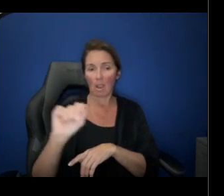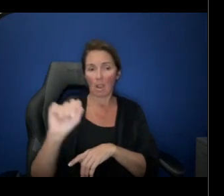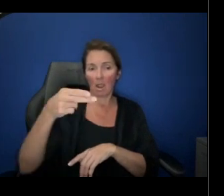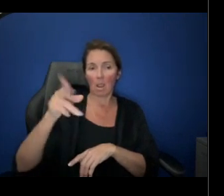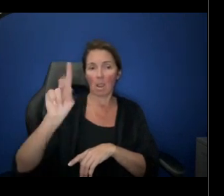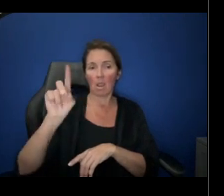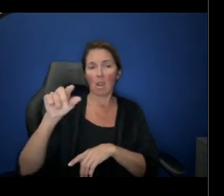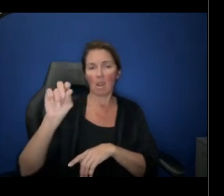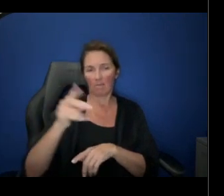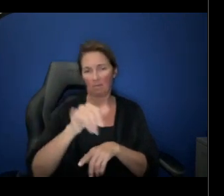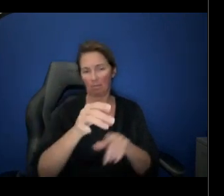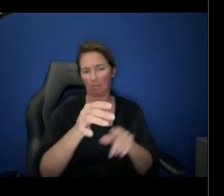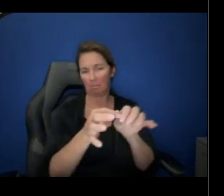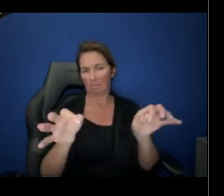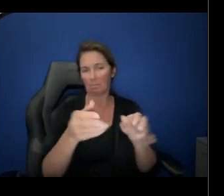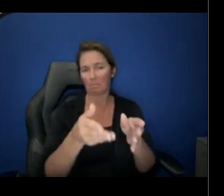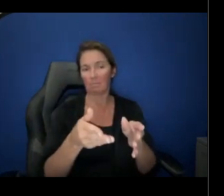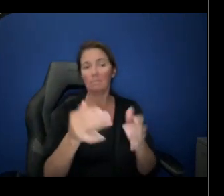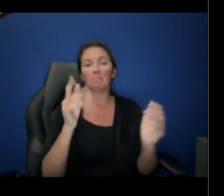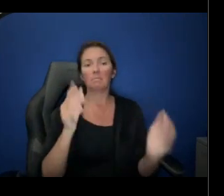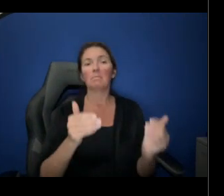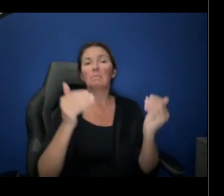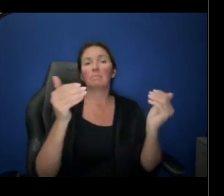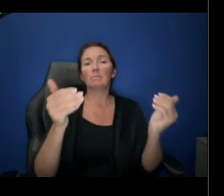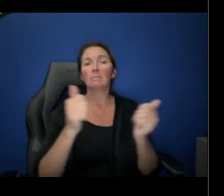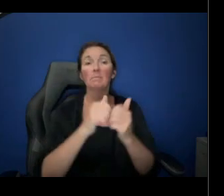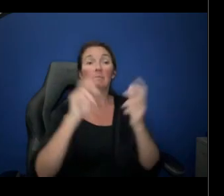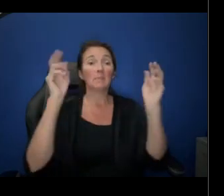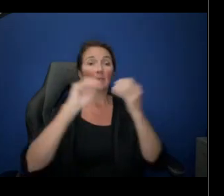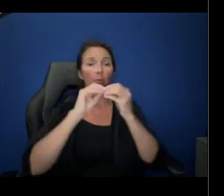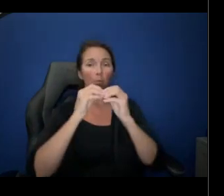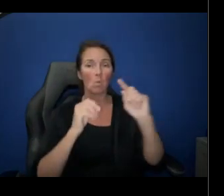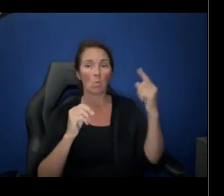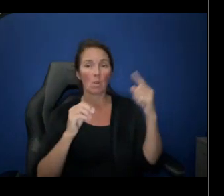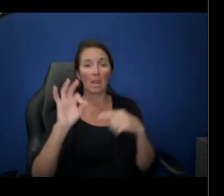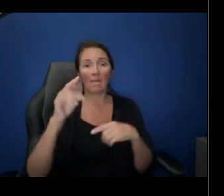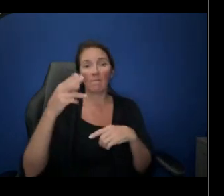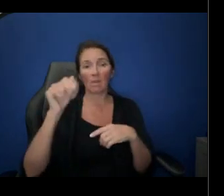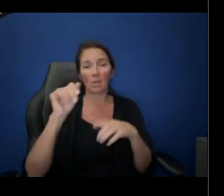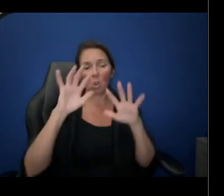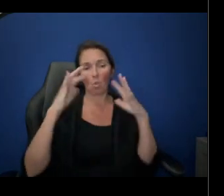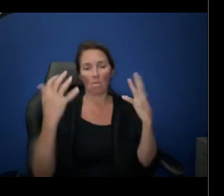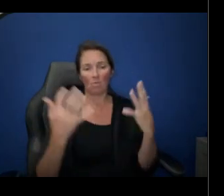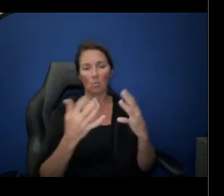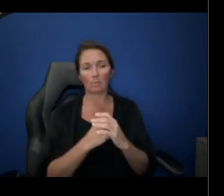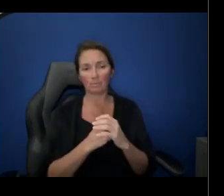fairhousingfirst@hud.gov. And with that, we'll move into topic 1, FHA overview.